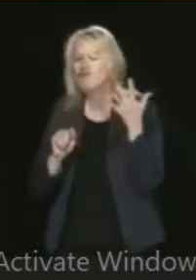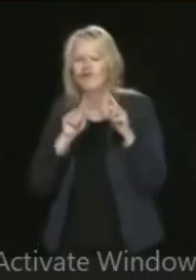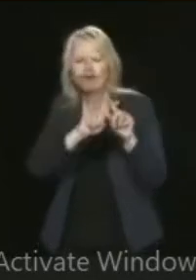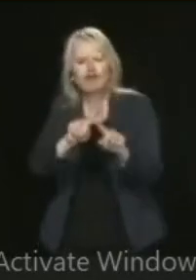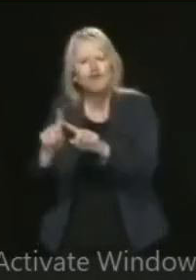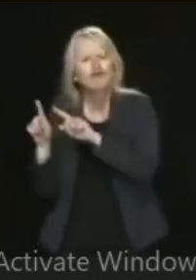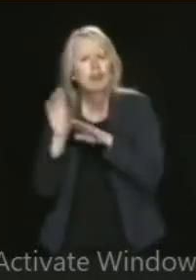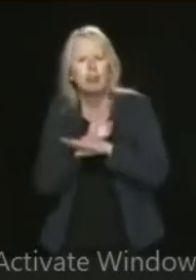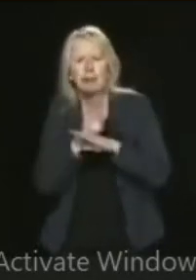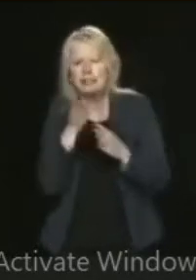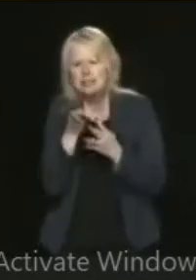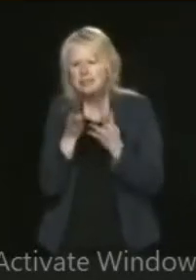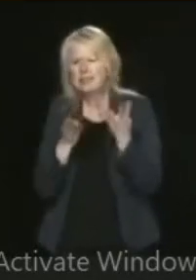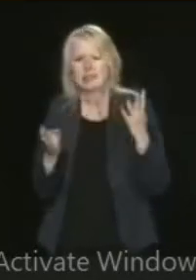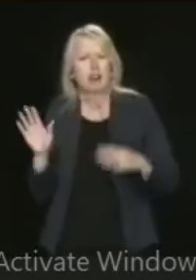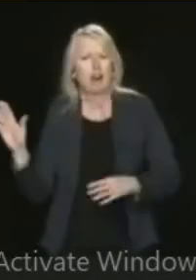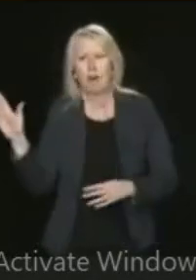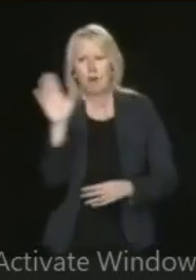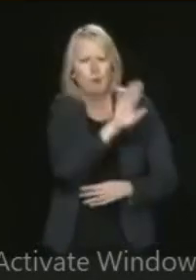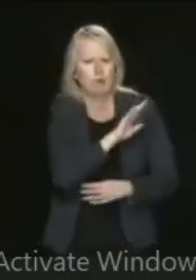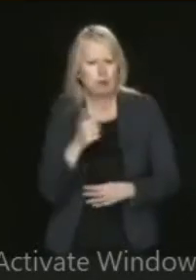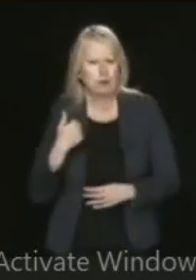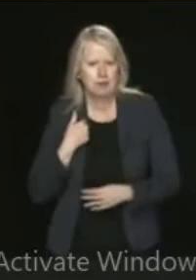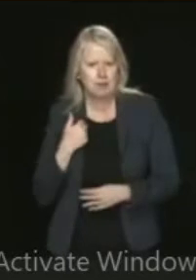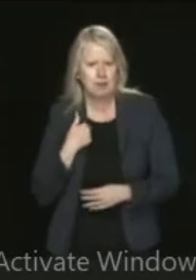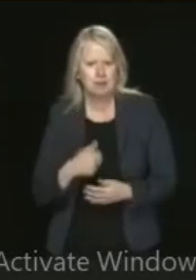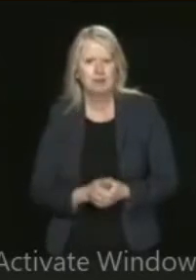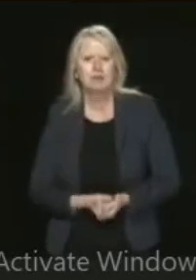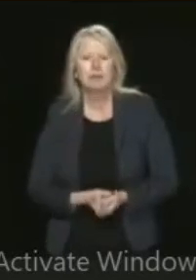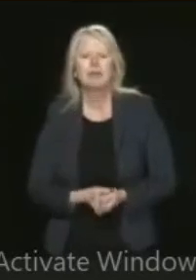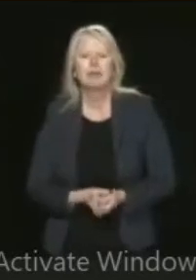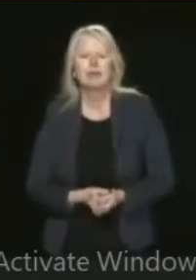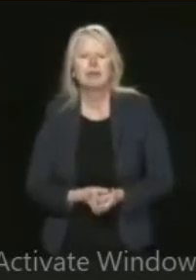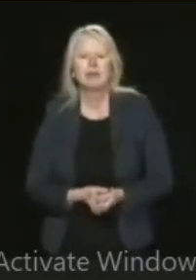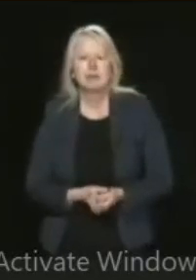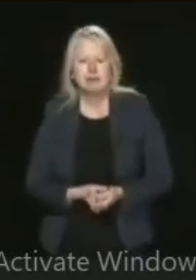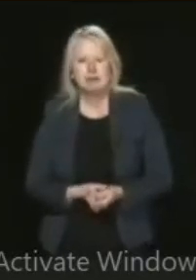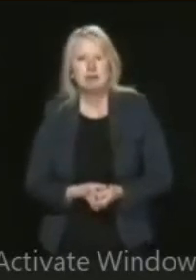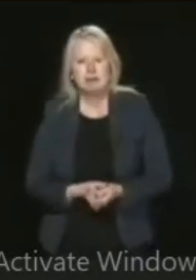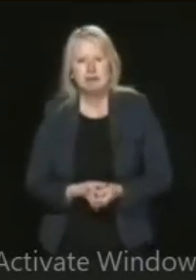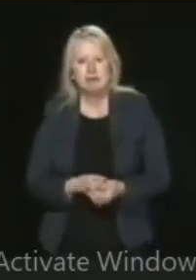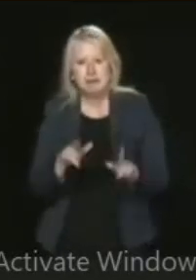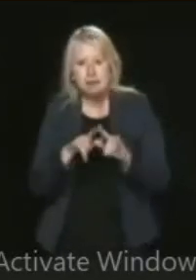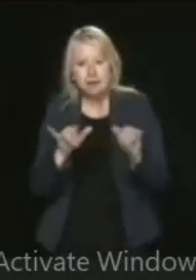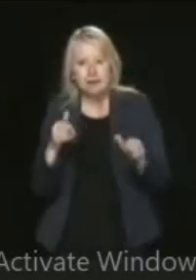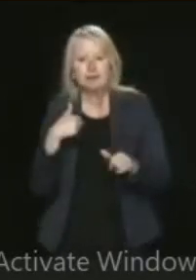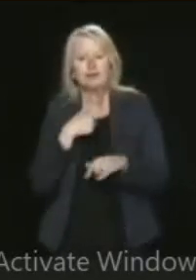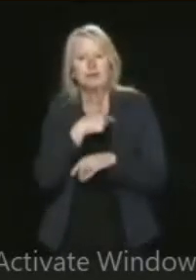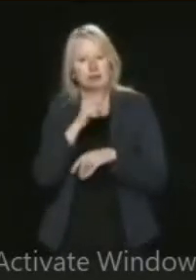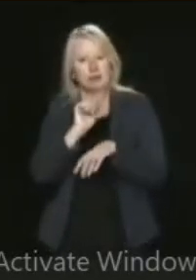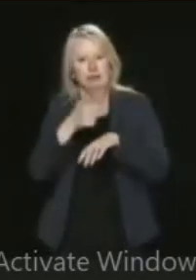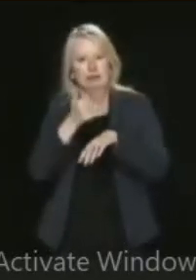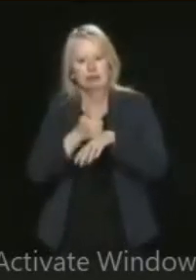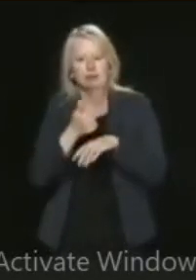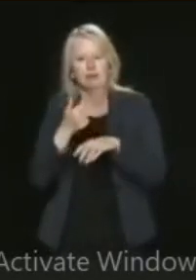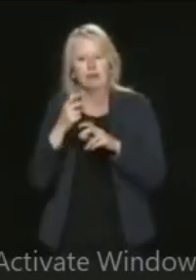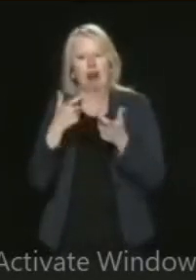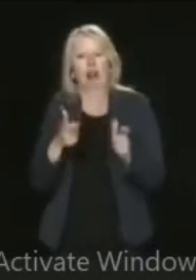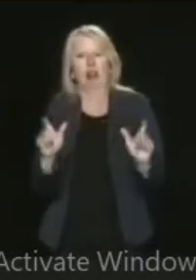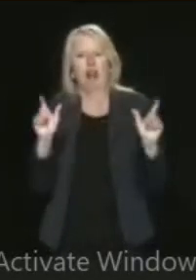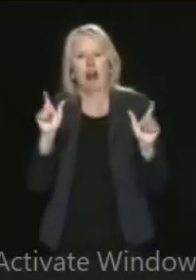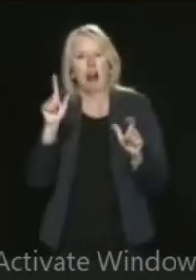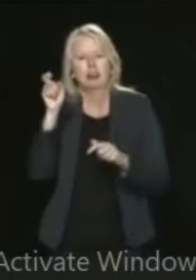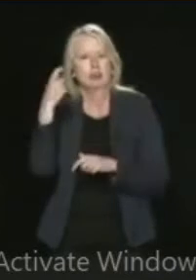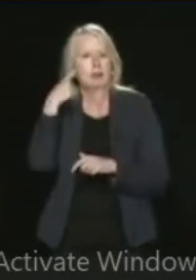all regions across Canada. At the same time, we are establishing a large employer